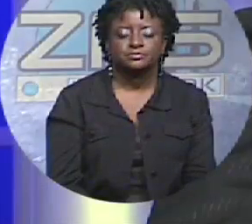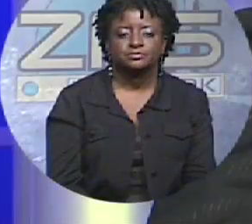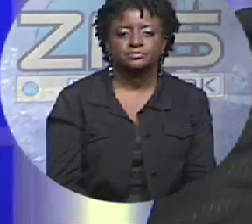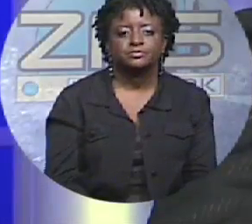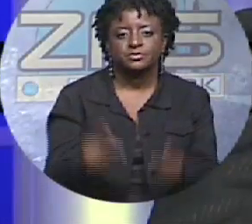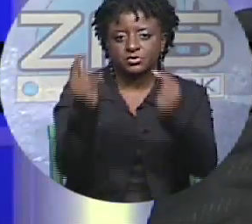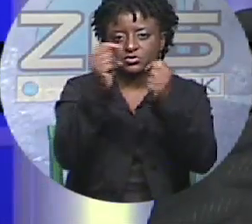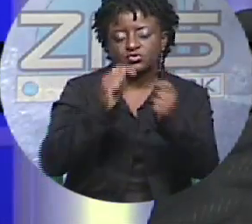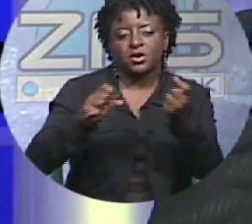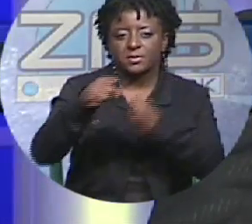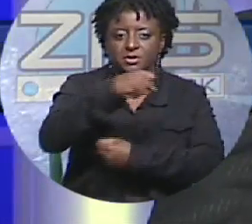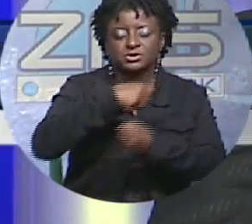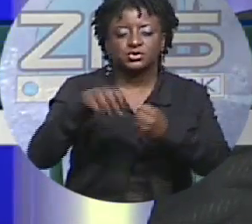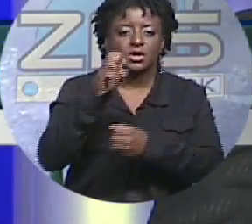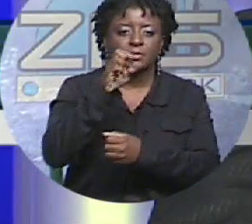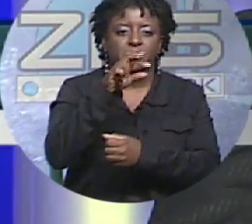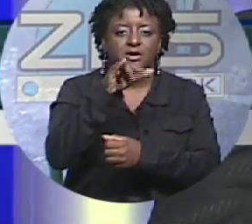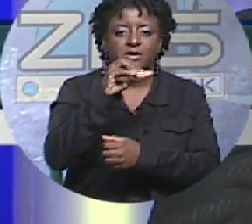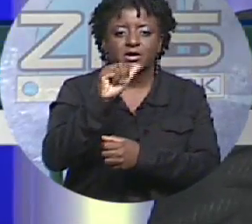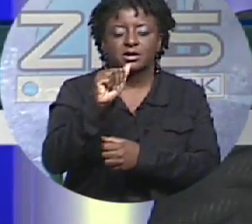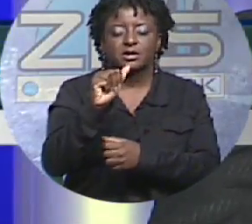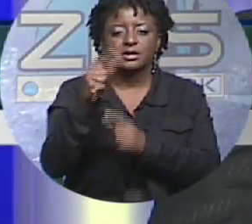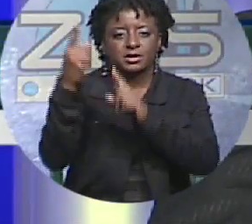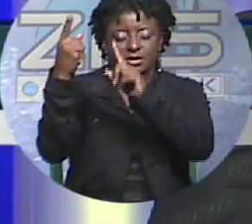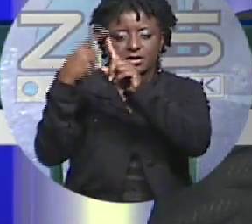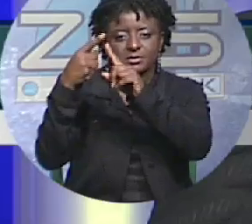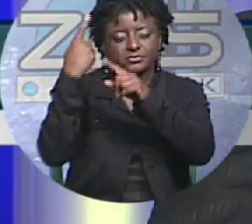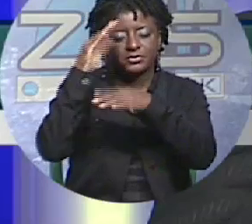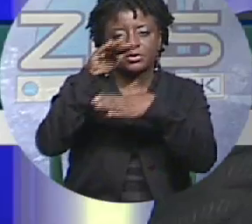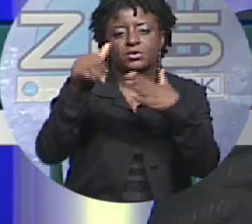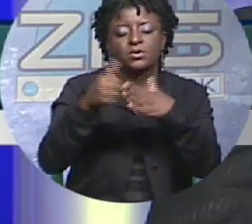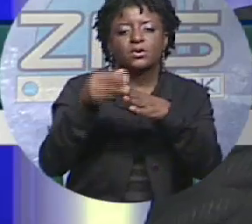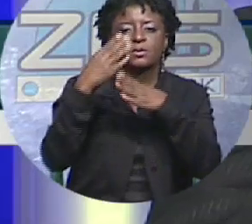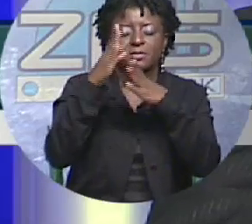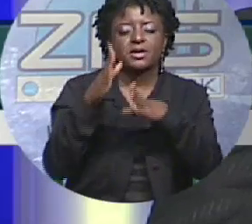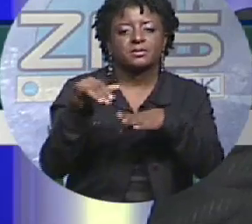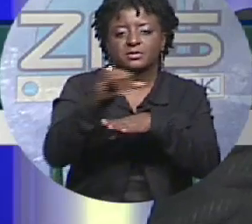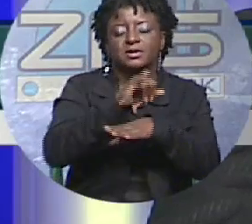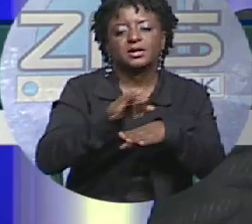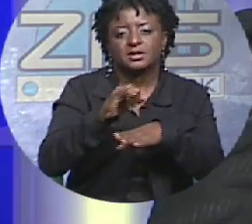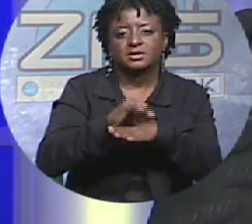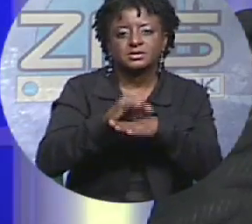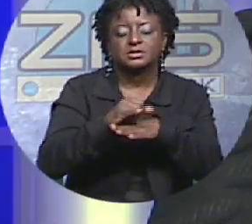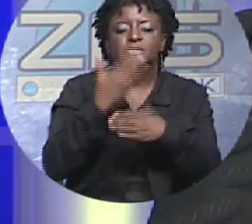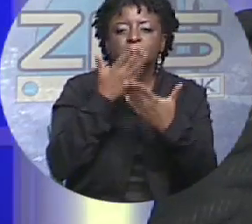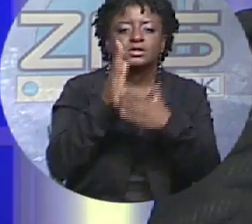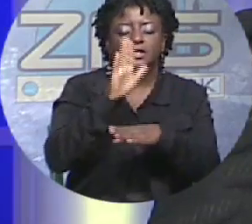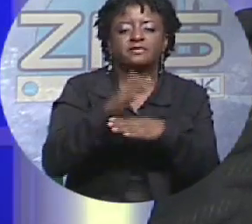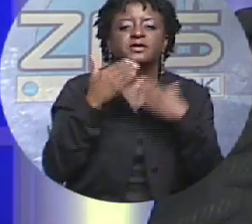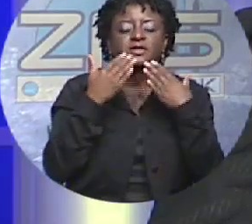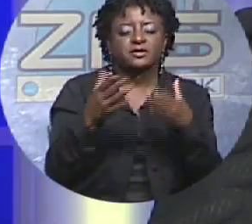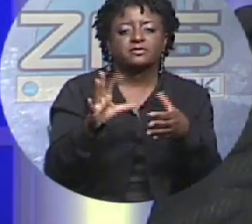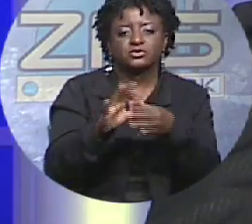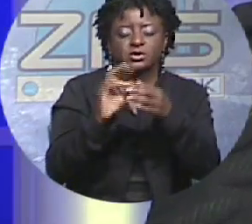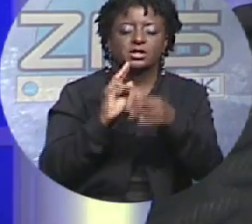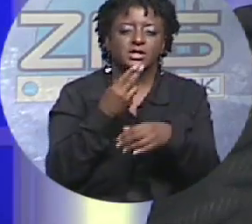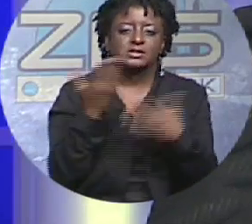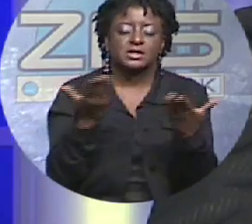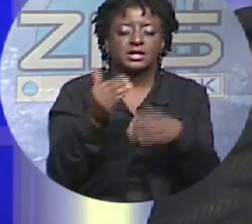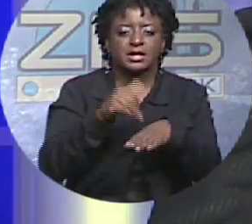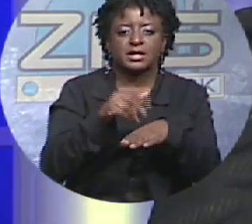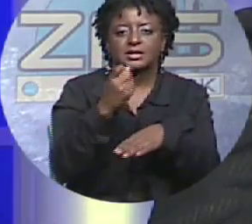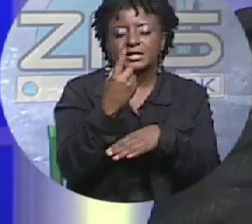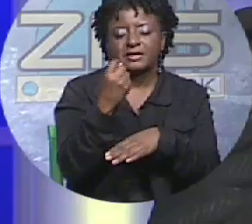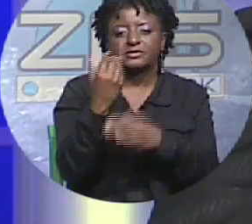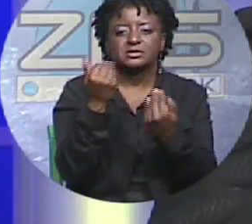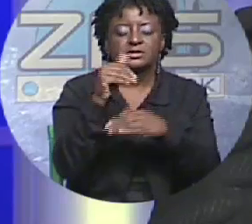Tropical Storm Erika takes aim for the entire Bahamian chain. Good evening, everyone. I'm Chris Saunders. Thank you for joining us here at 11. Tonight, we're